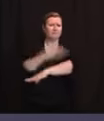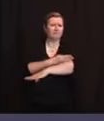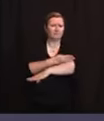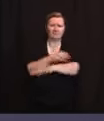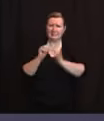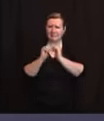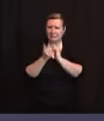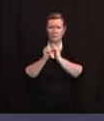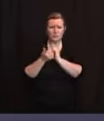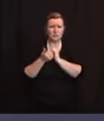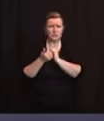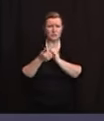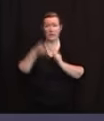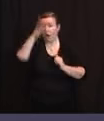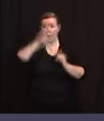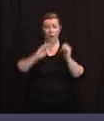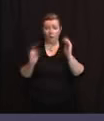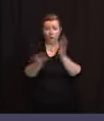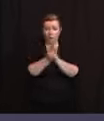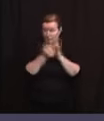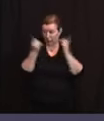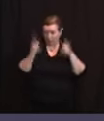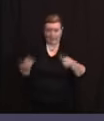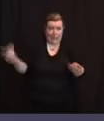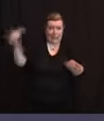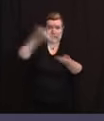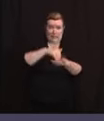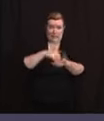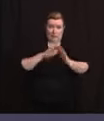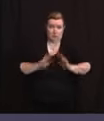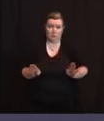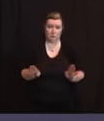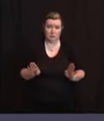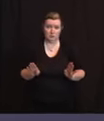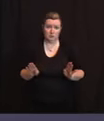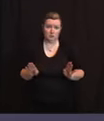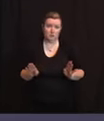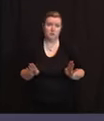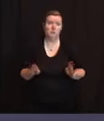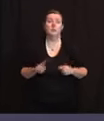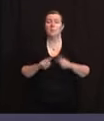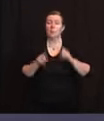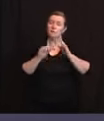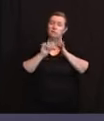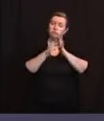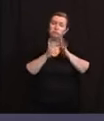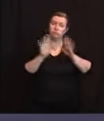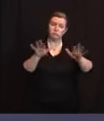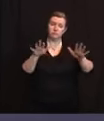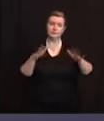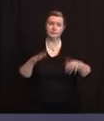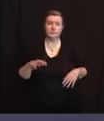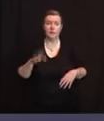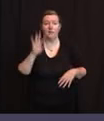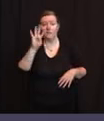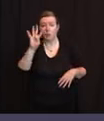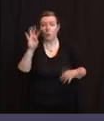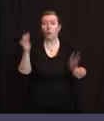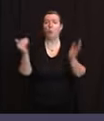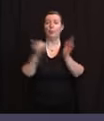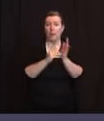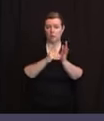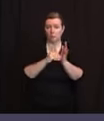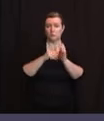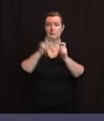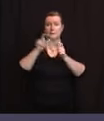ever happens again. But something I didn't say today that I've said lately, 4,000 and something blessed lives lost. There are still